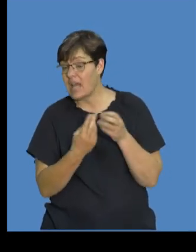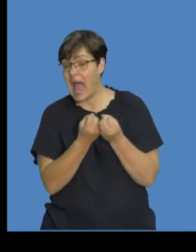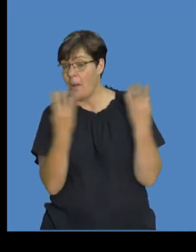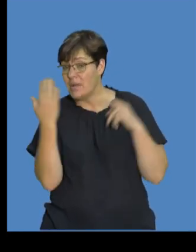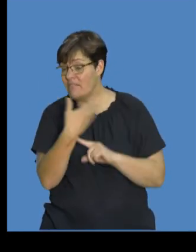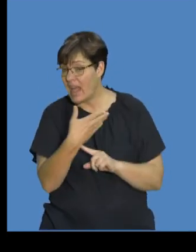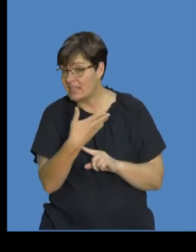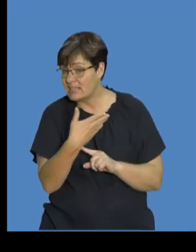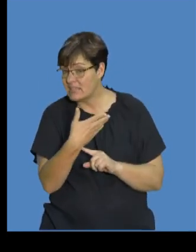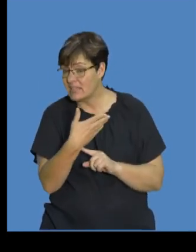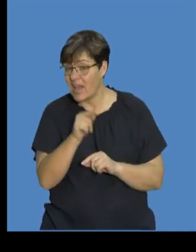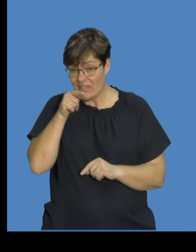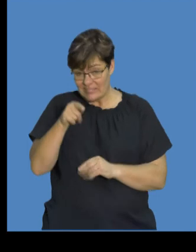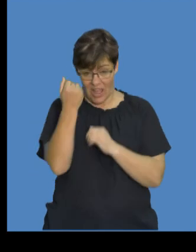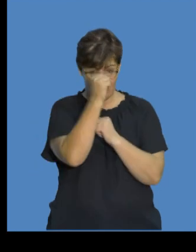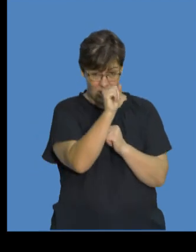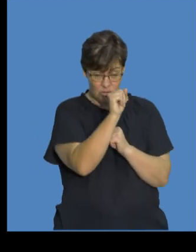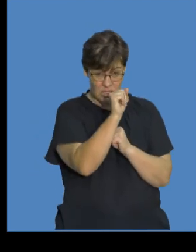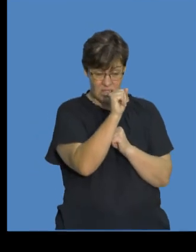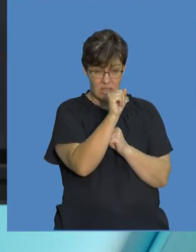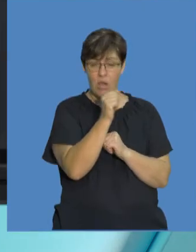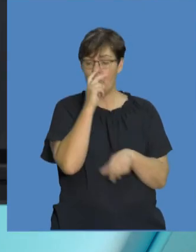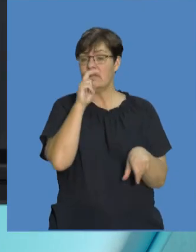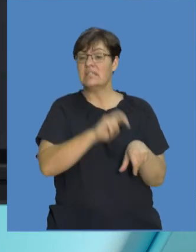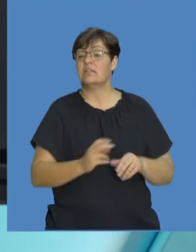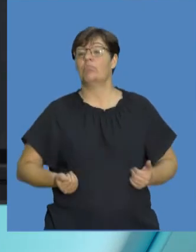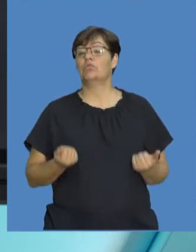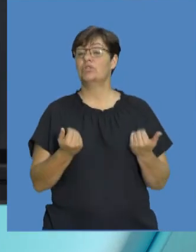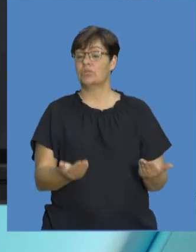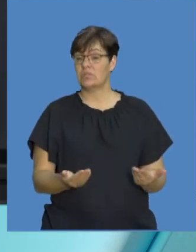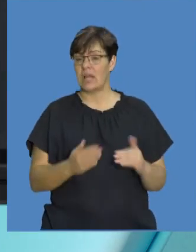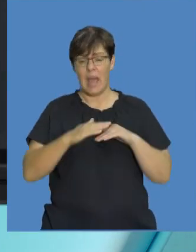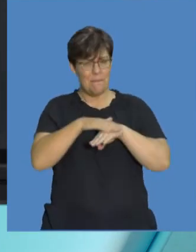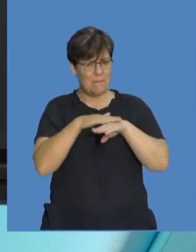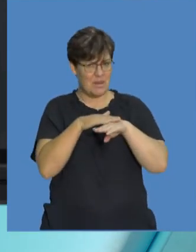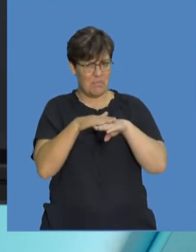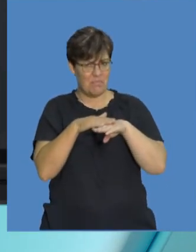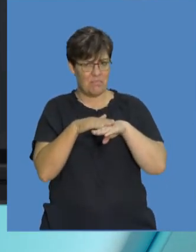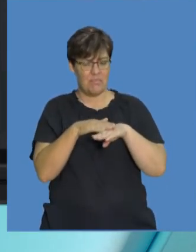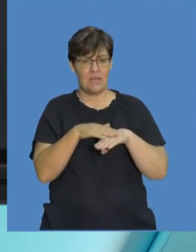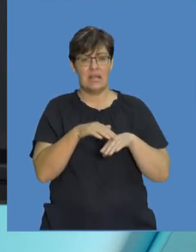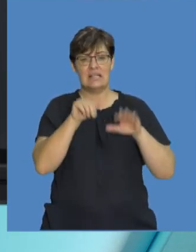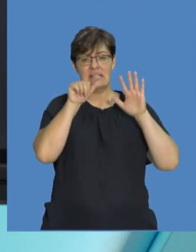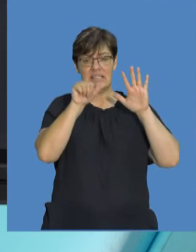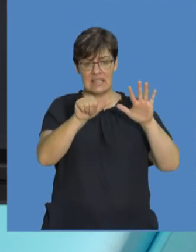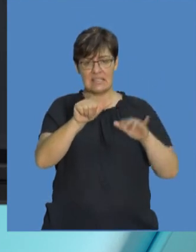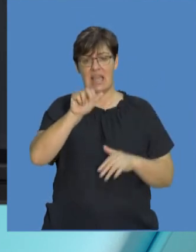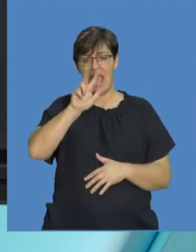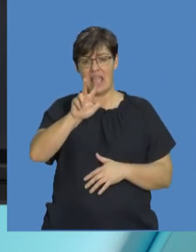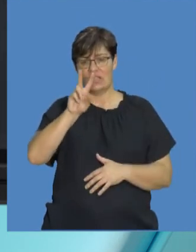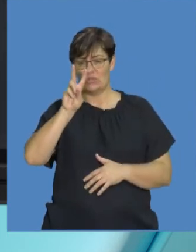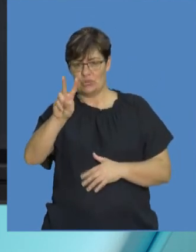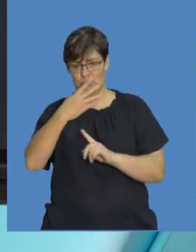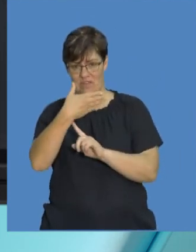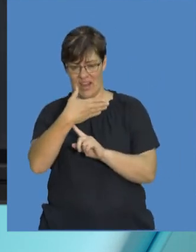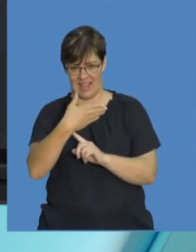particular case, we know that if we want to break even in this factory of ours, we need to produce a minimum of